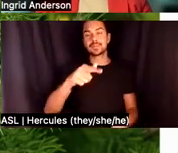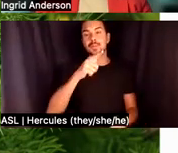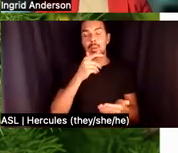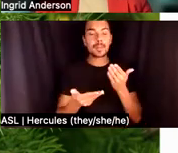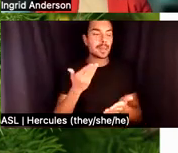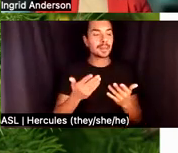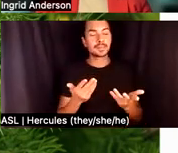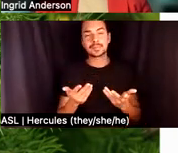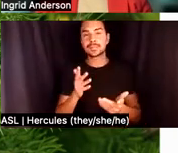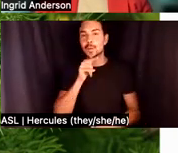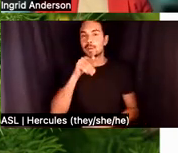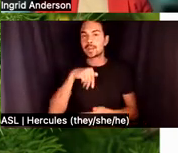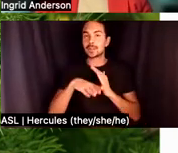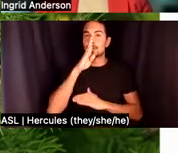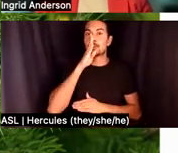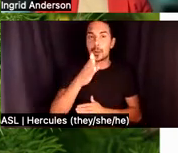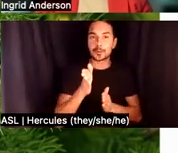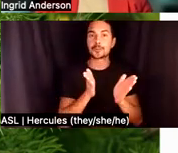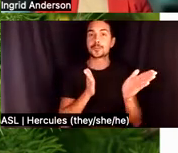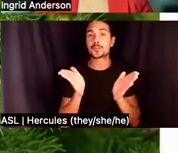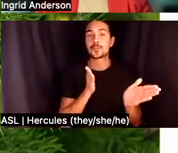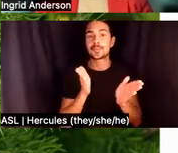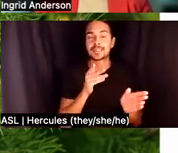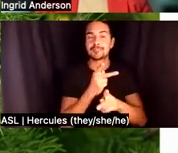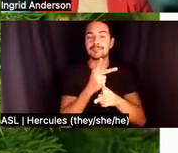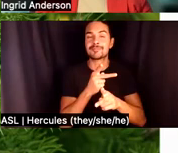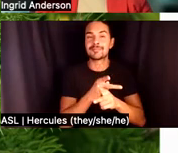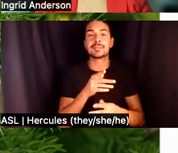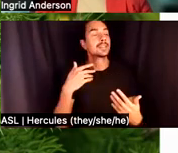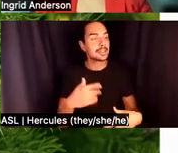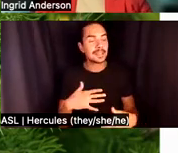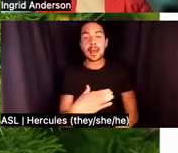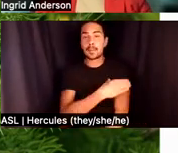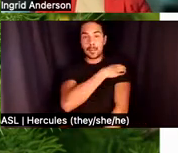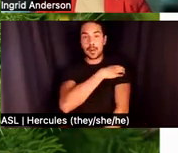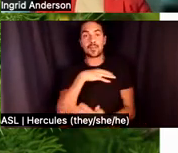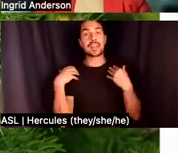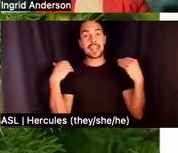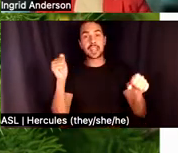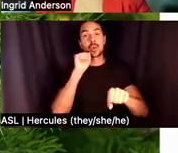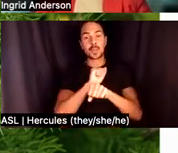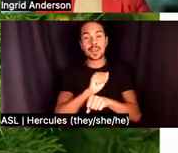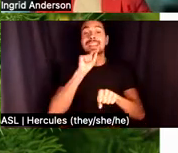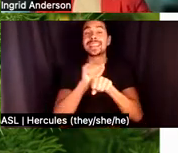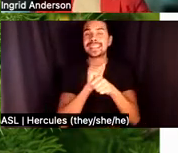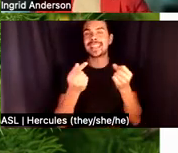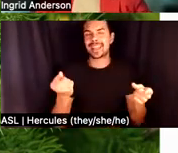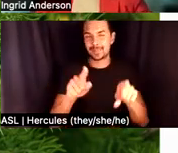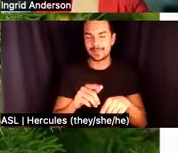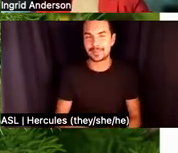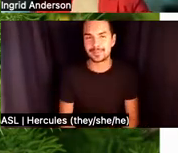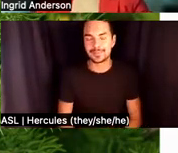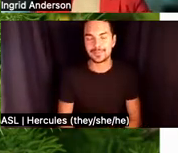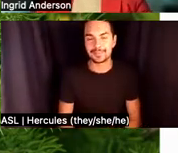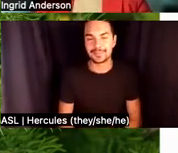direct service provision, that there is powerful healing work being done, and that you never know where a conversation is